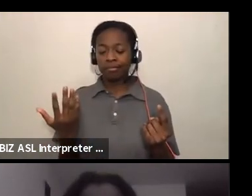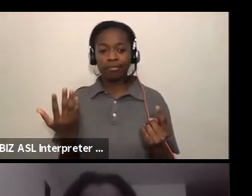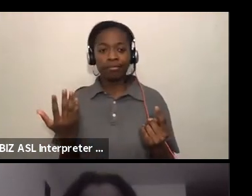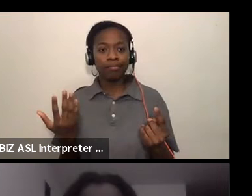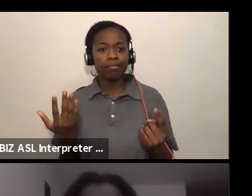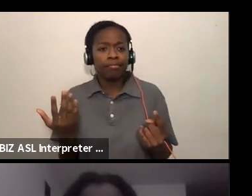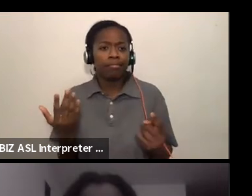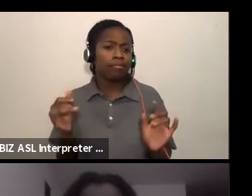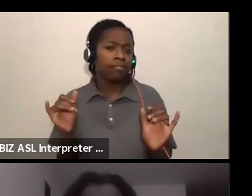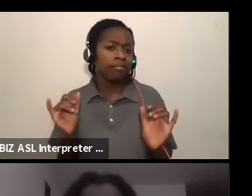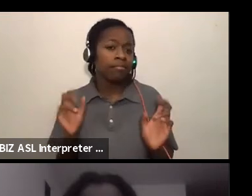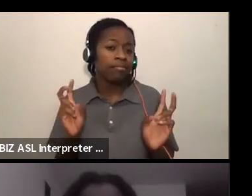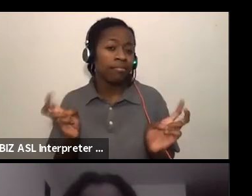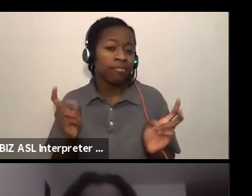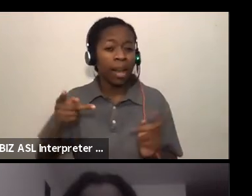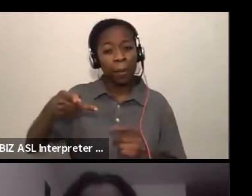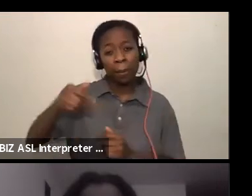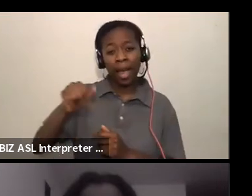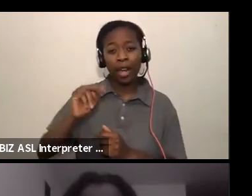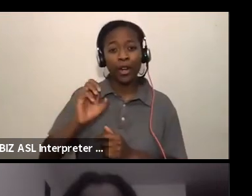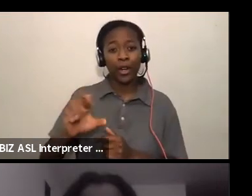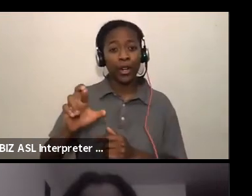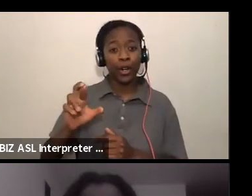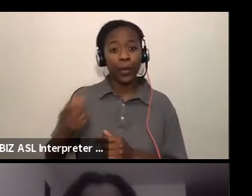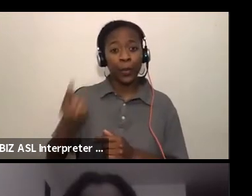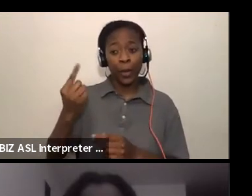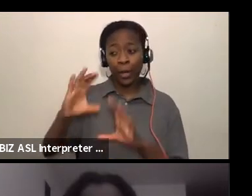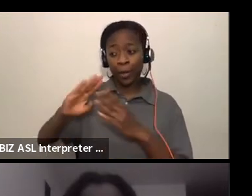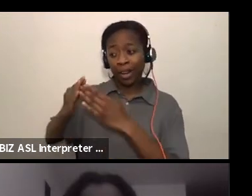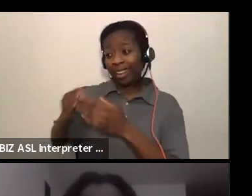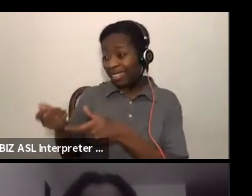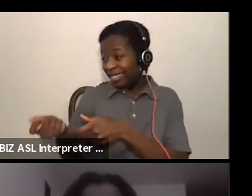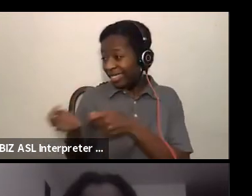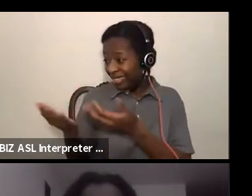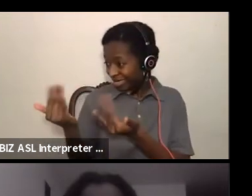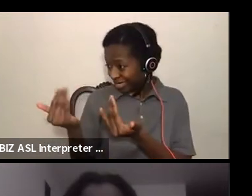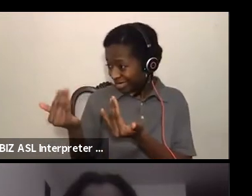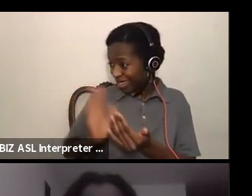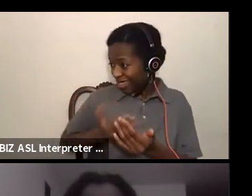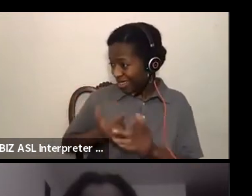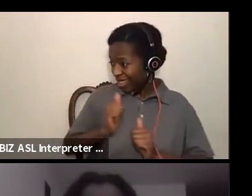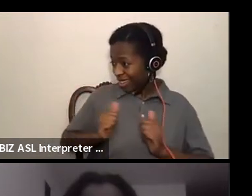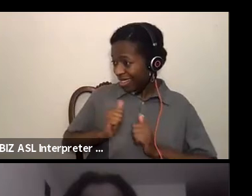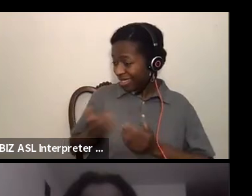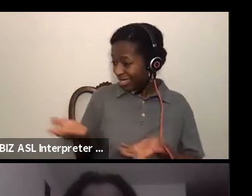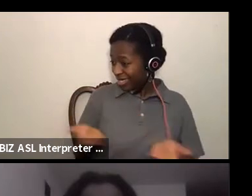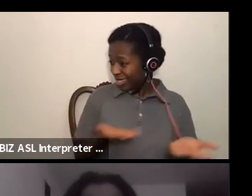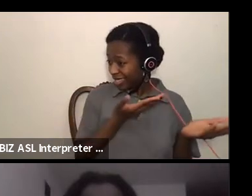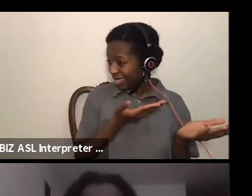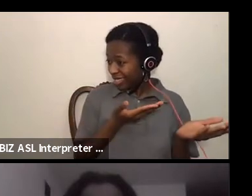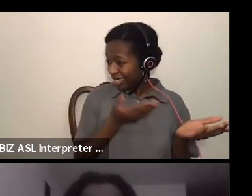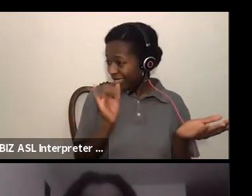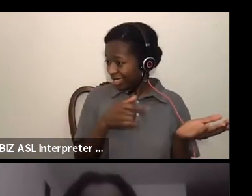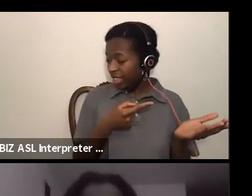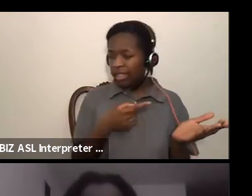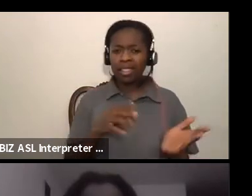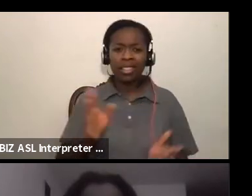to almost like pander to that specific community and say, come over, you know, come over to our theater and this is what it's supposed to be like.